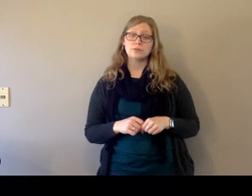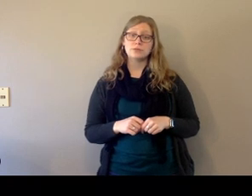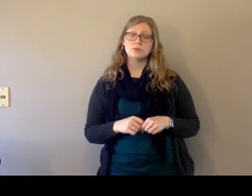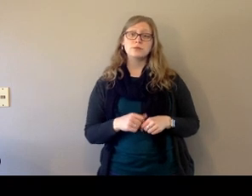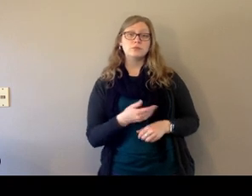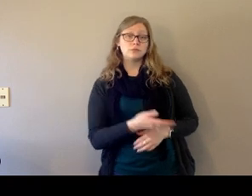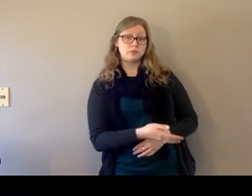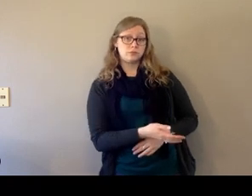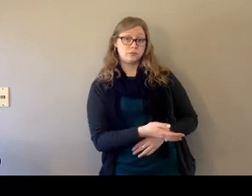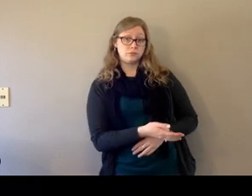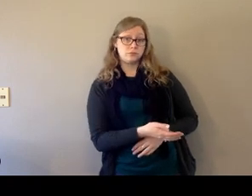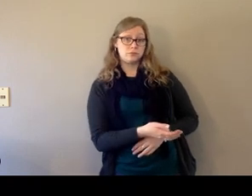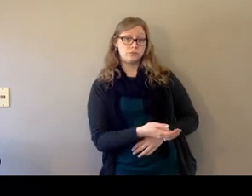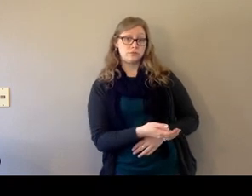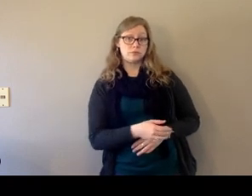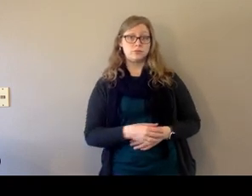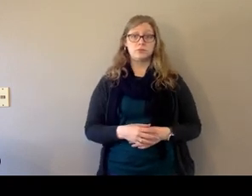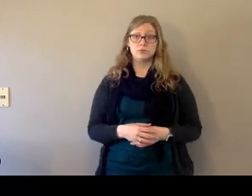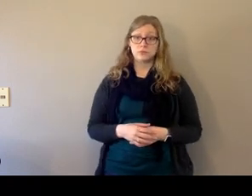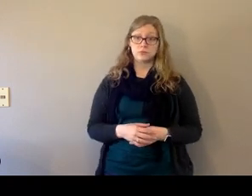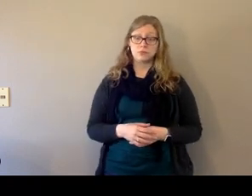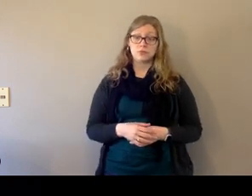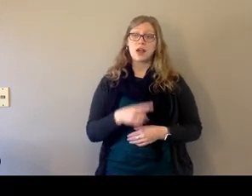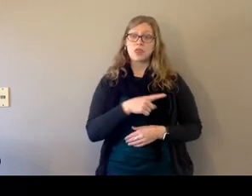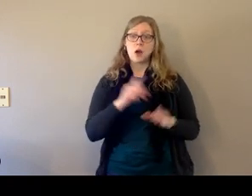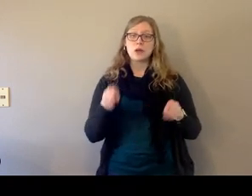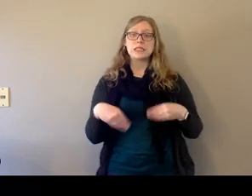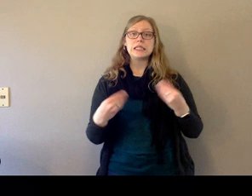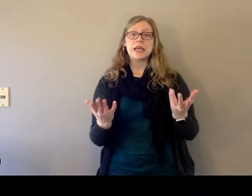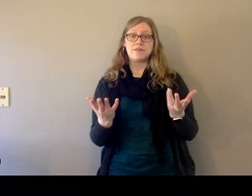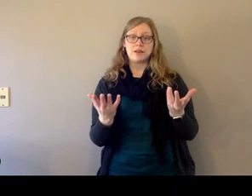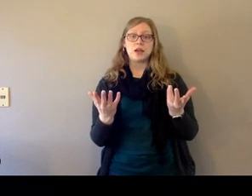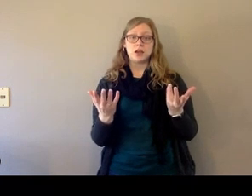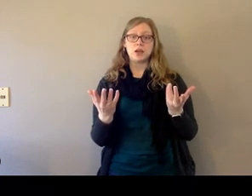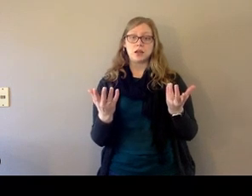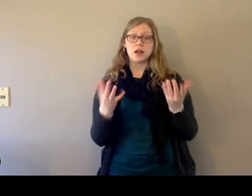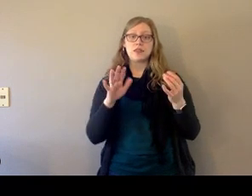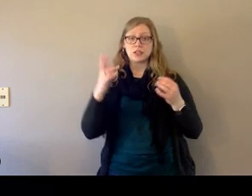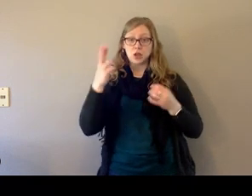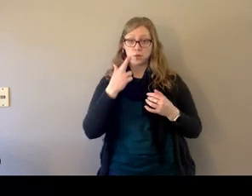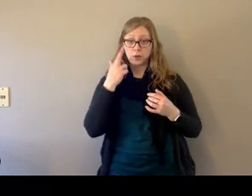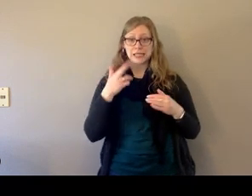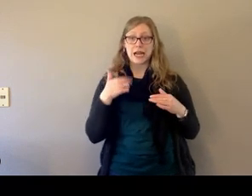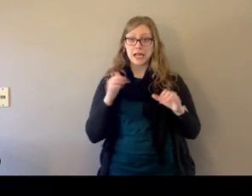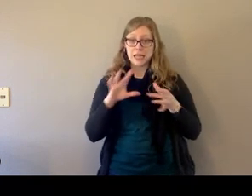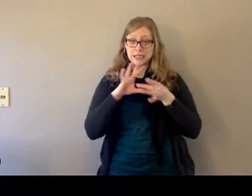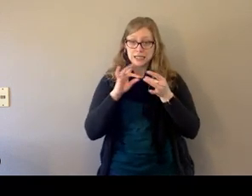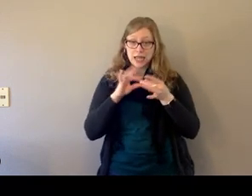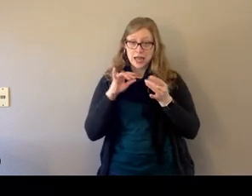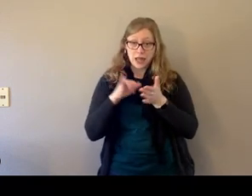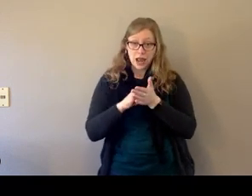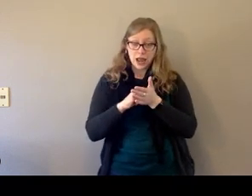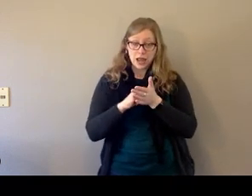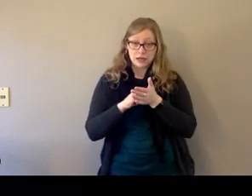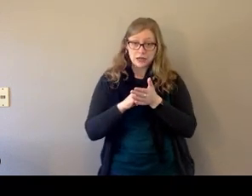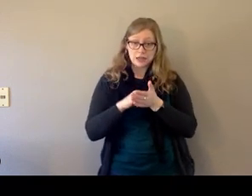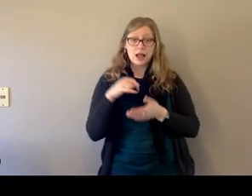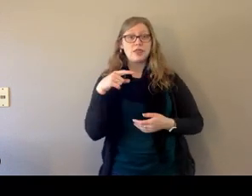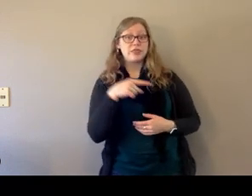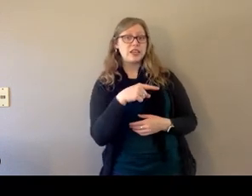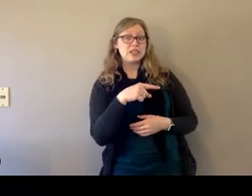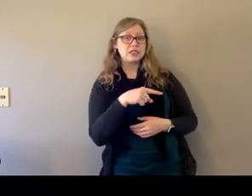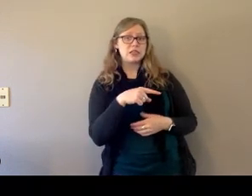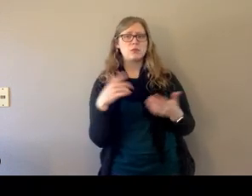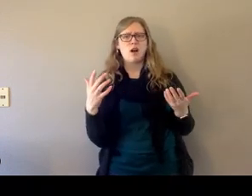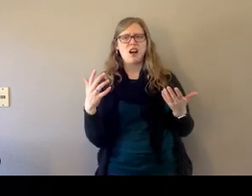And so this was given. That's the reason I can say that. This is, well, I guess I don't